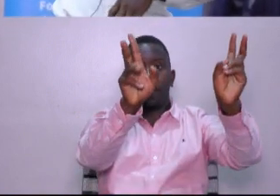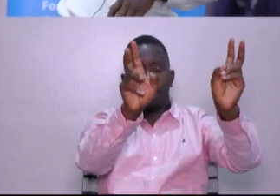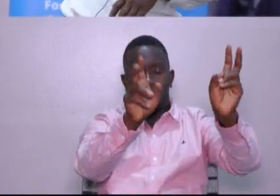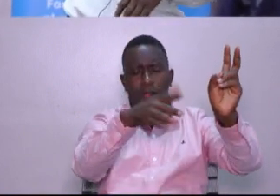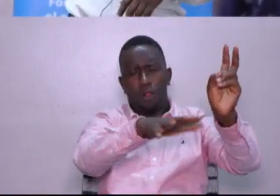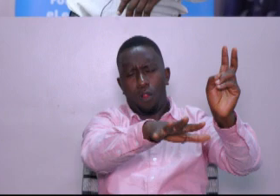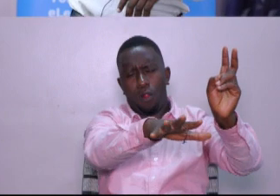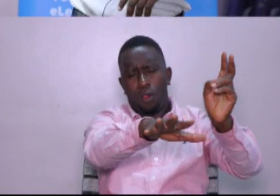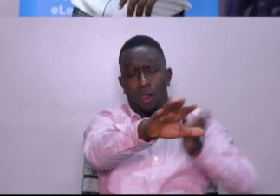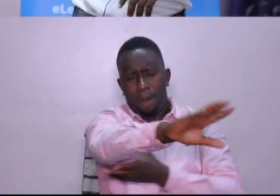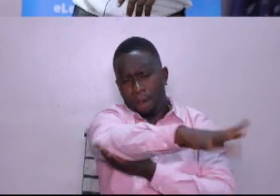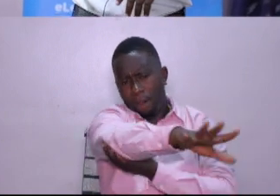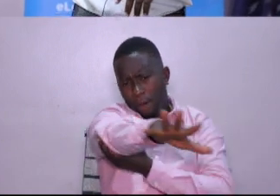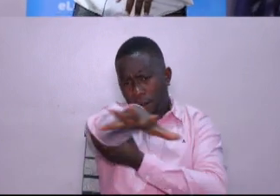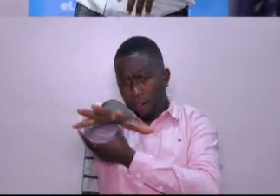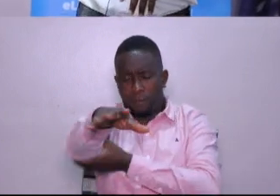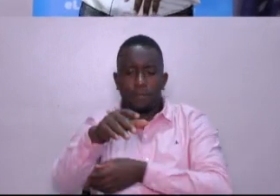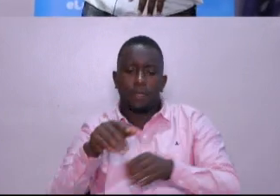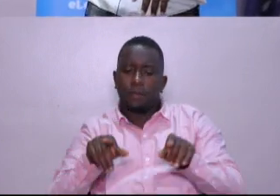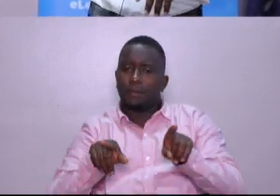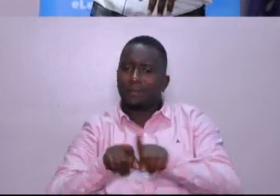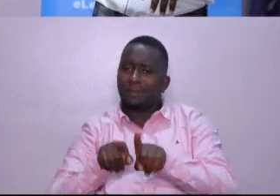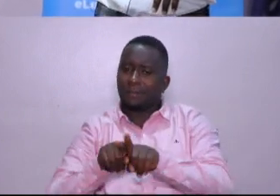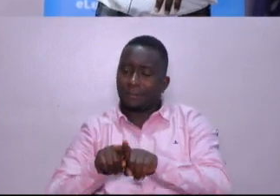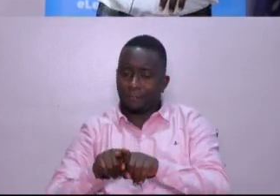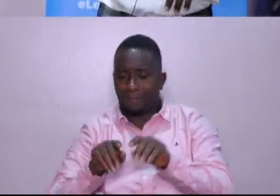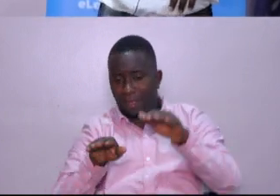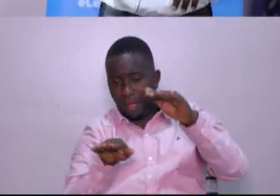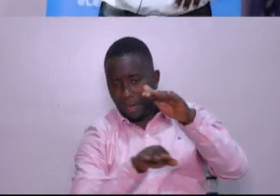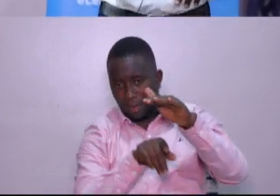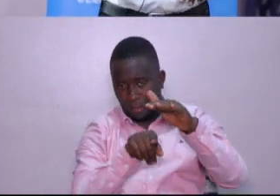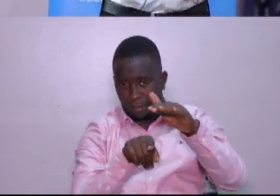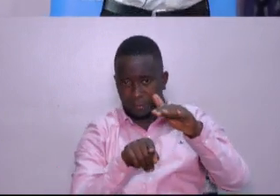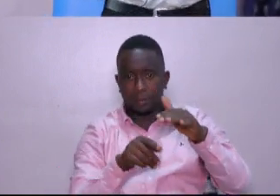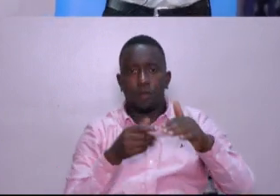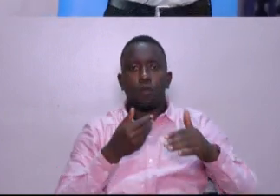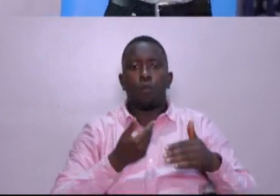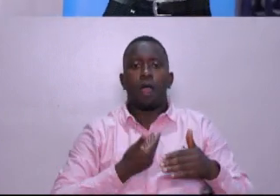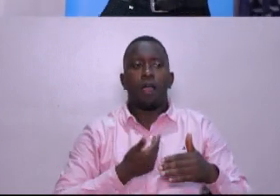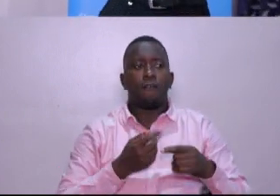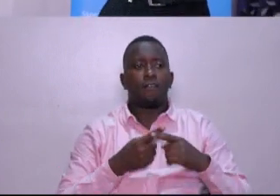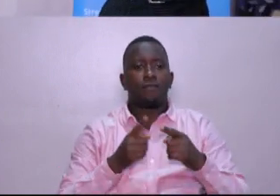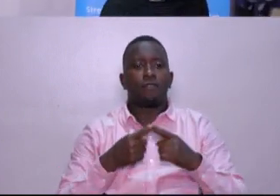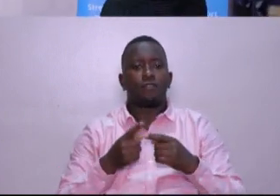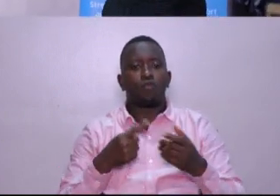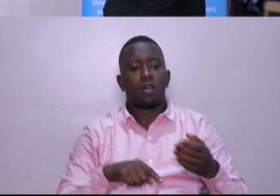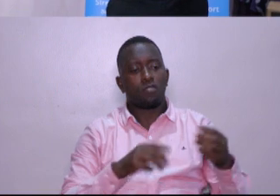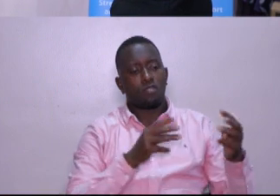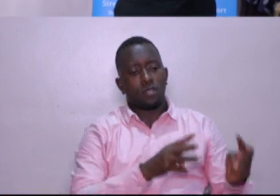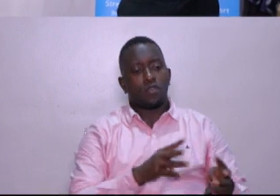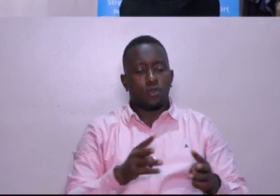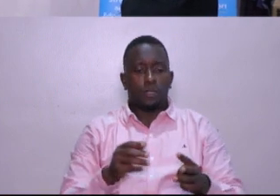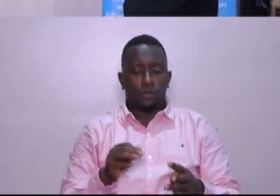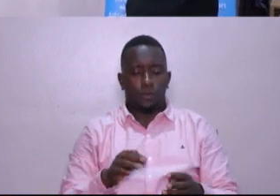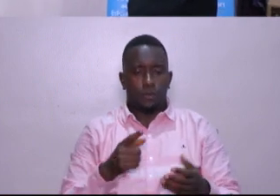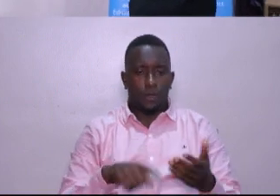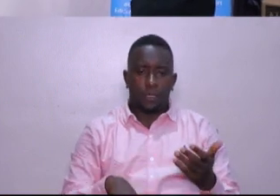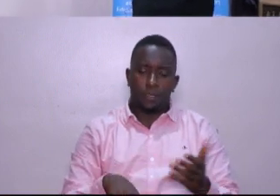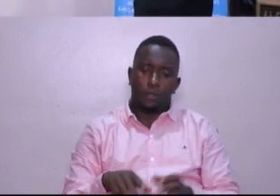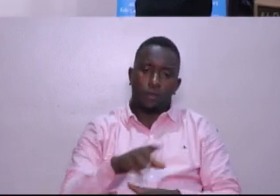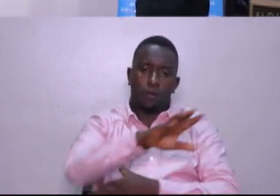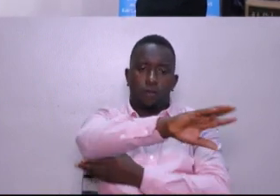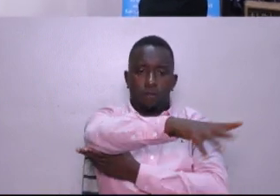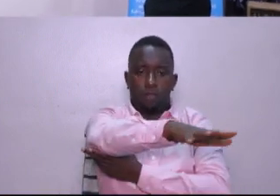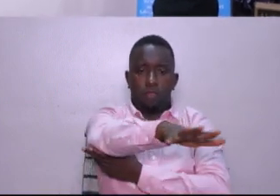Then under irrigation, we have different field layouts of irrigation, and becomes